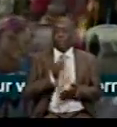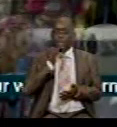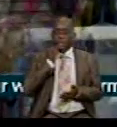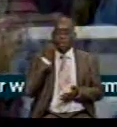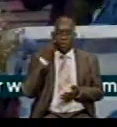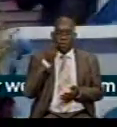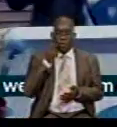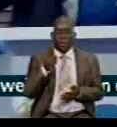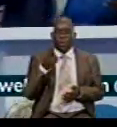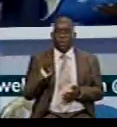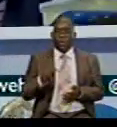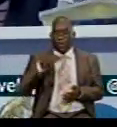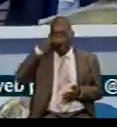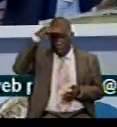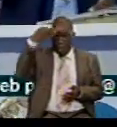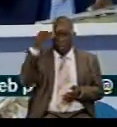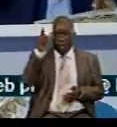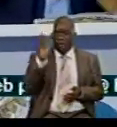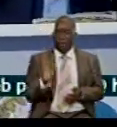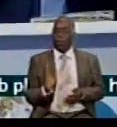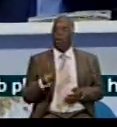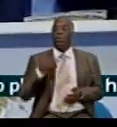The man of God said, what?